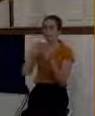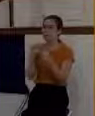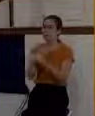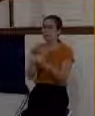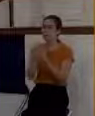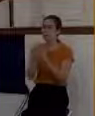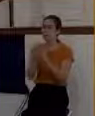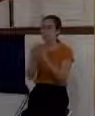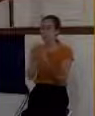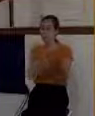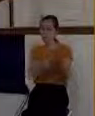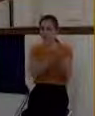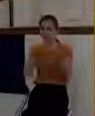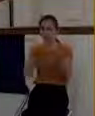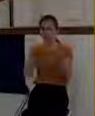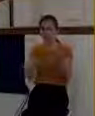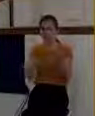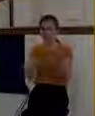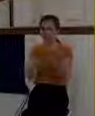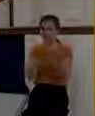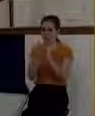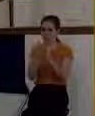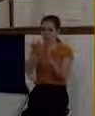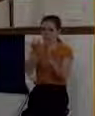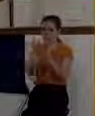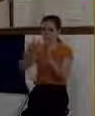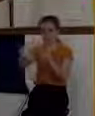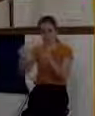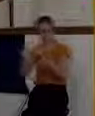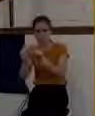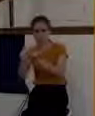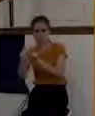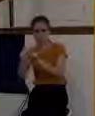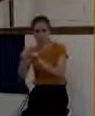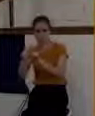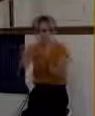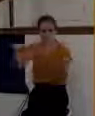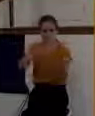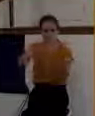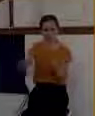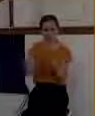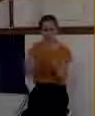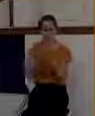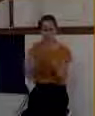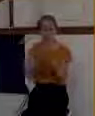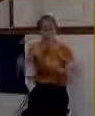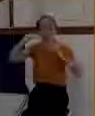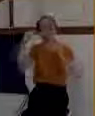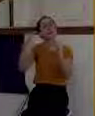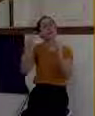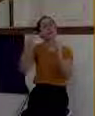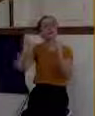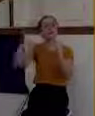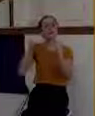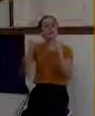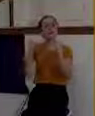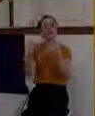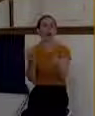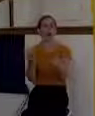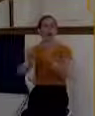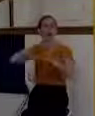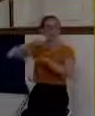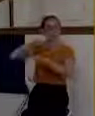that? You know the old saying, you were taught to drive defensively? You know, what does that mean to drive